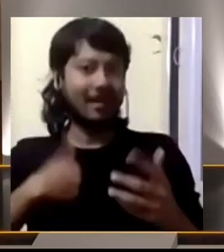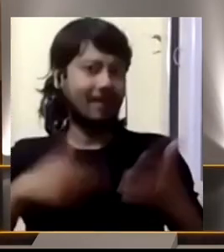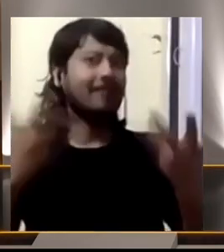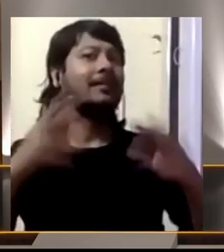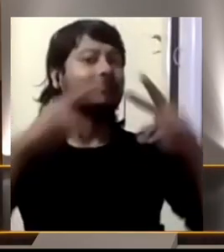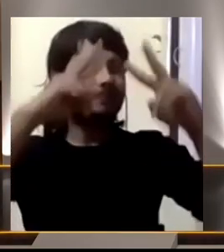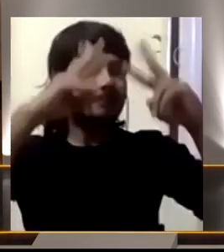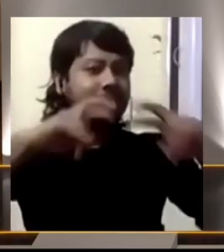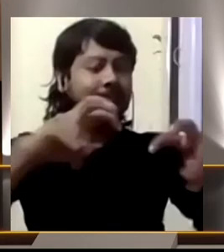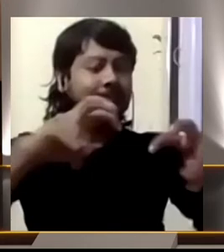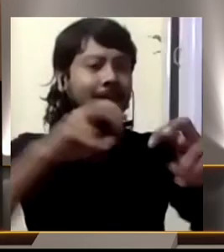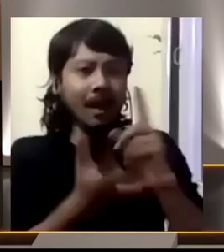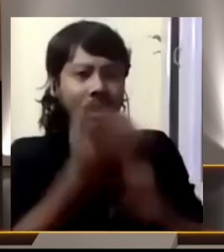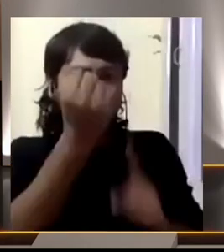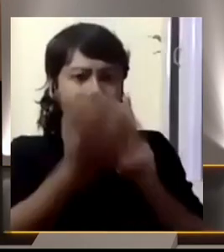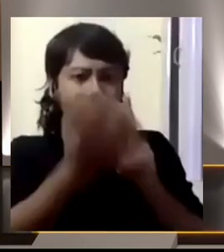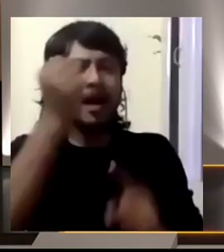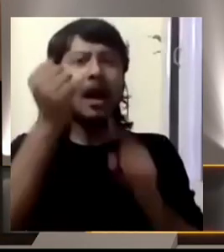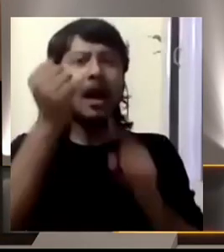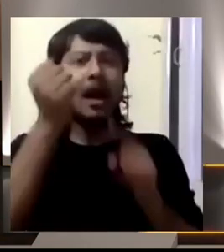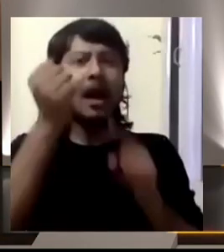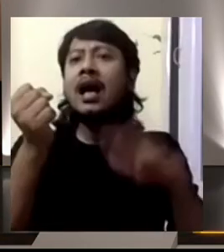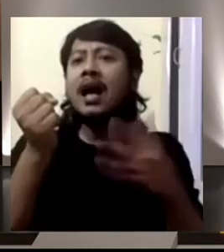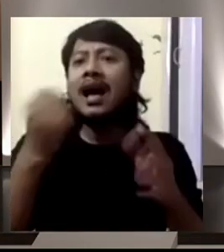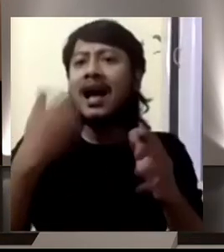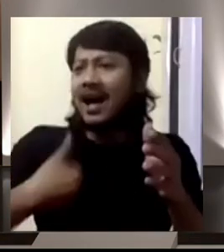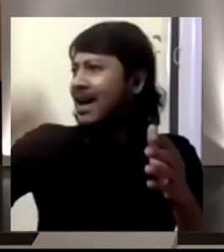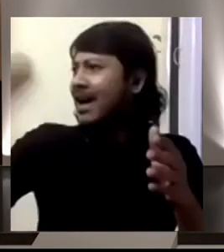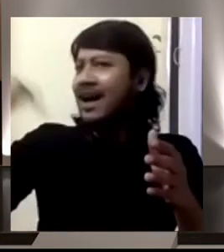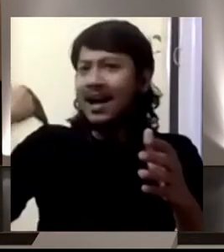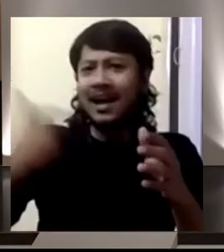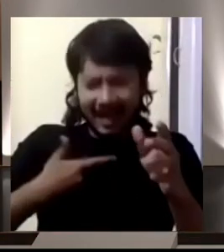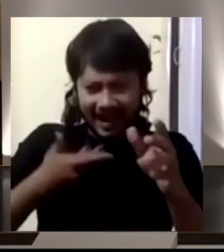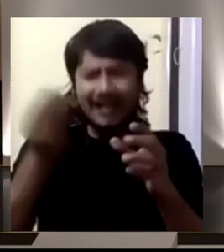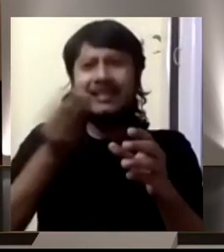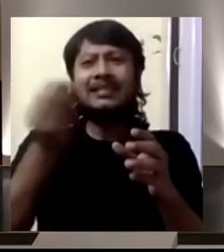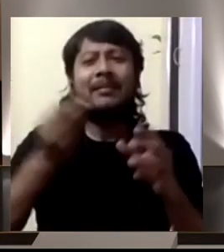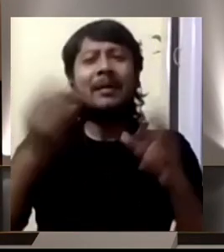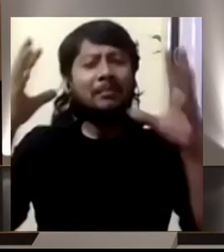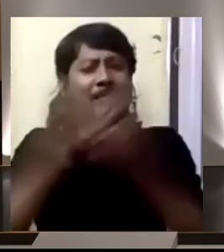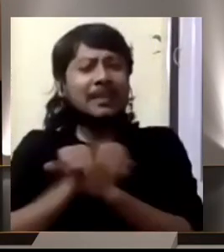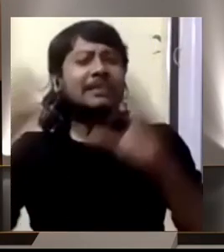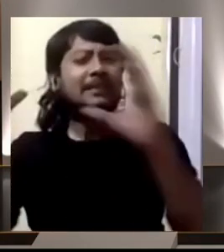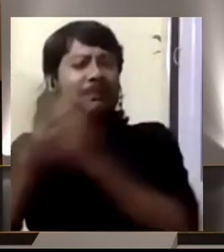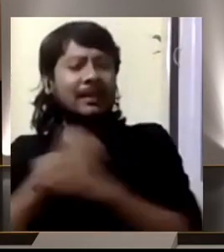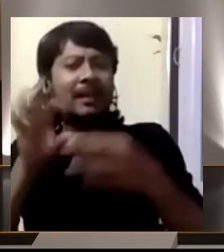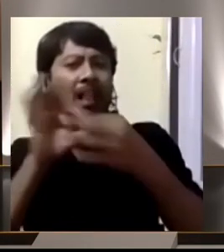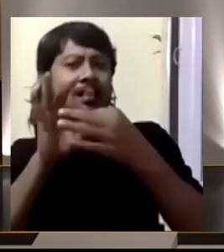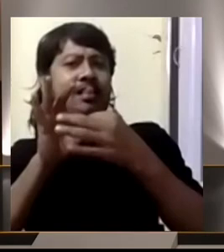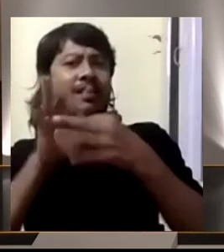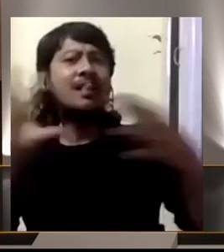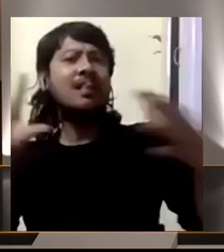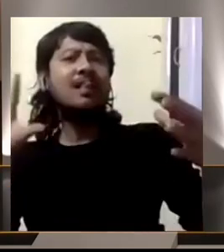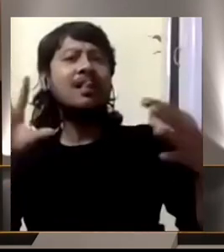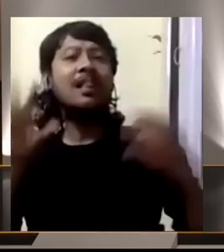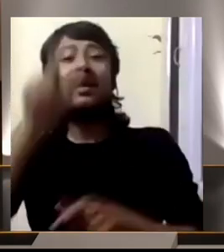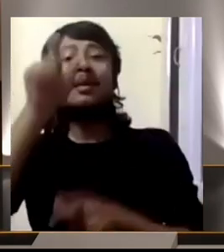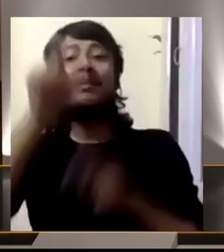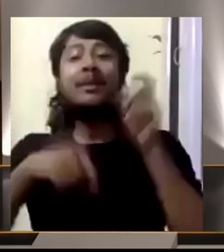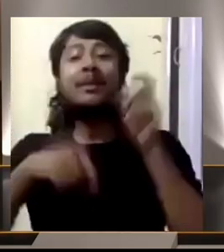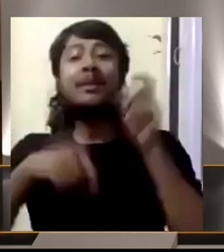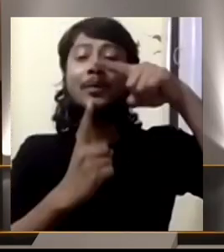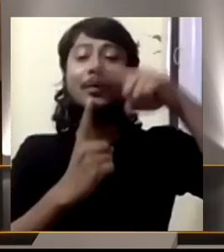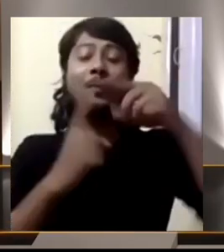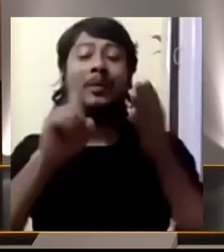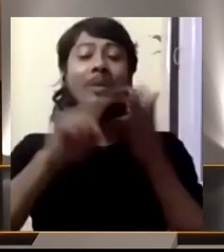years. I thought about someone who's been one of my heroes for a very long time, Temple Grandin, an autism